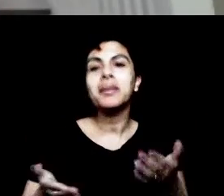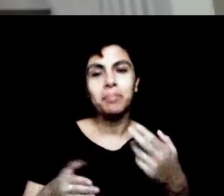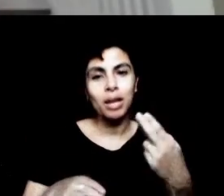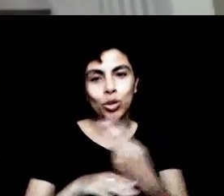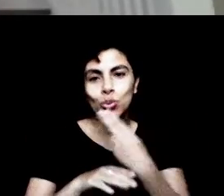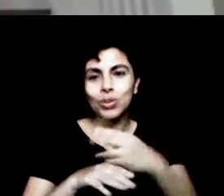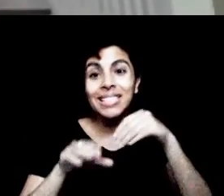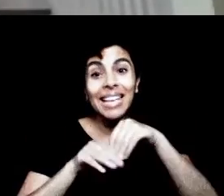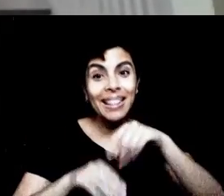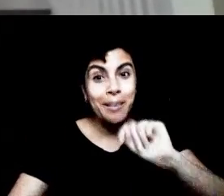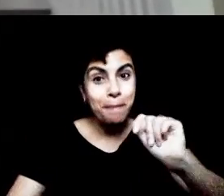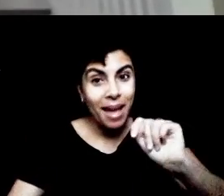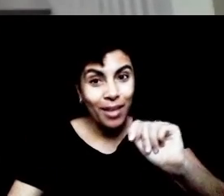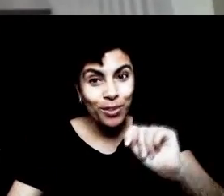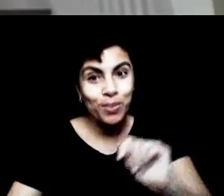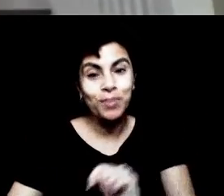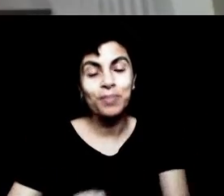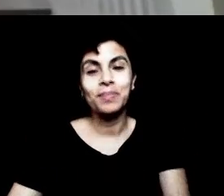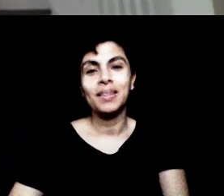it in the bathroom.